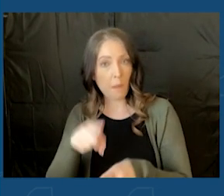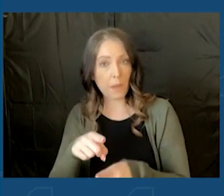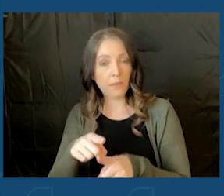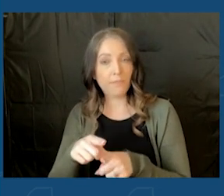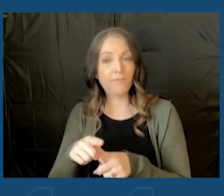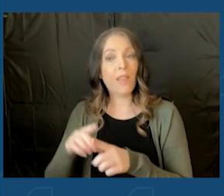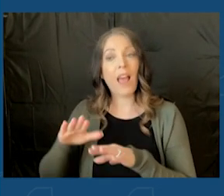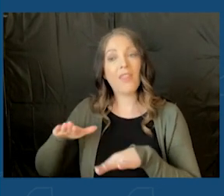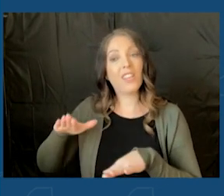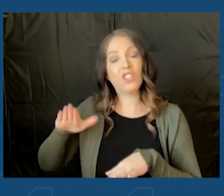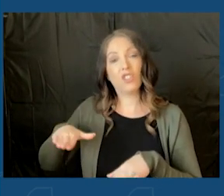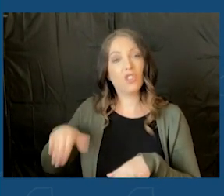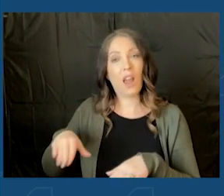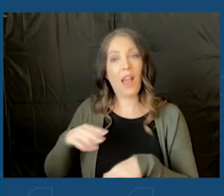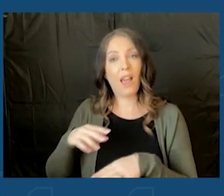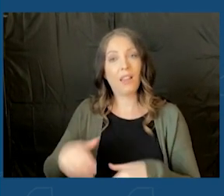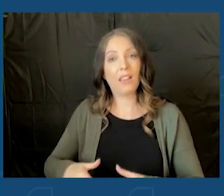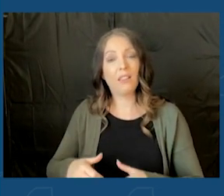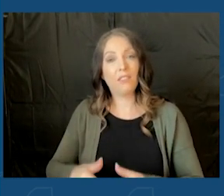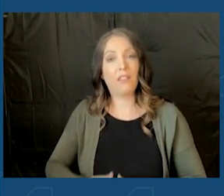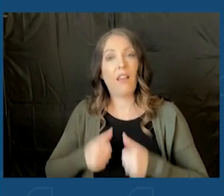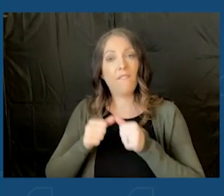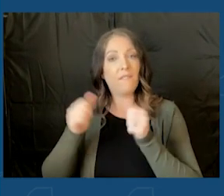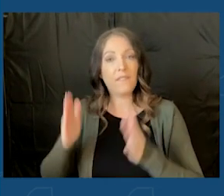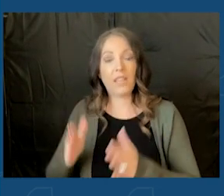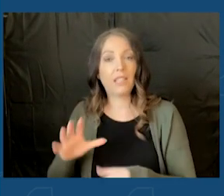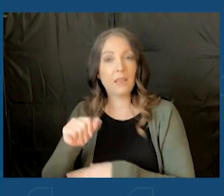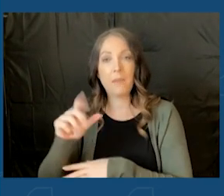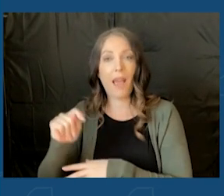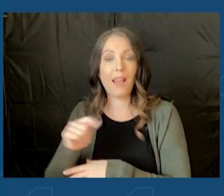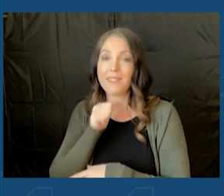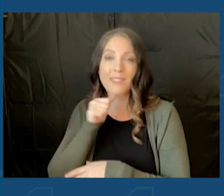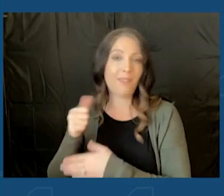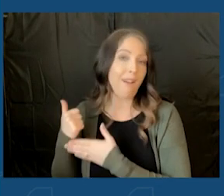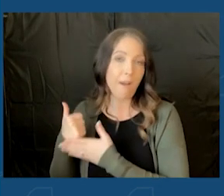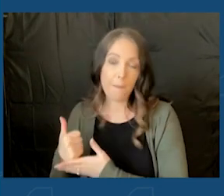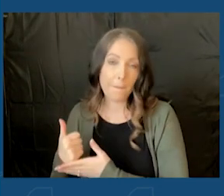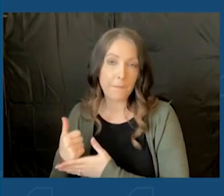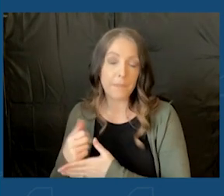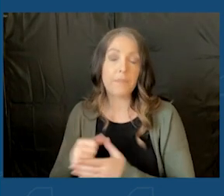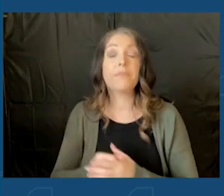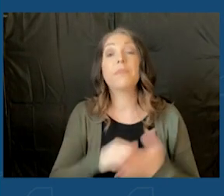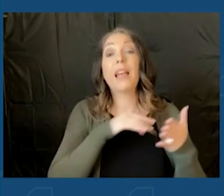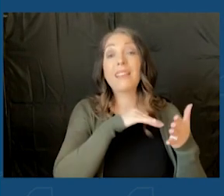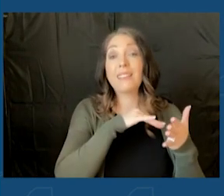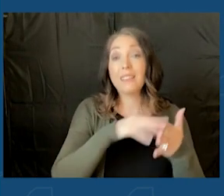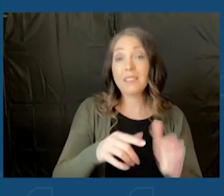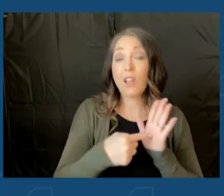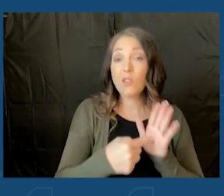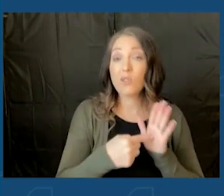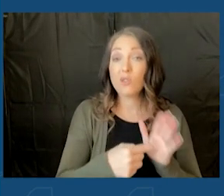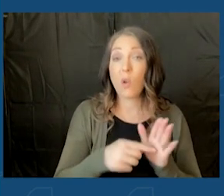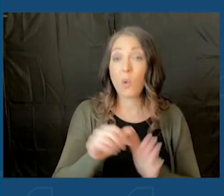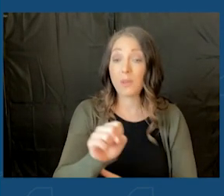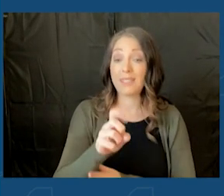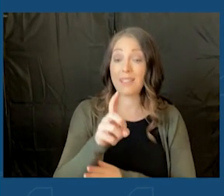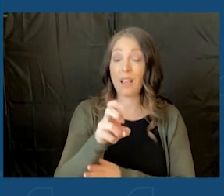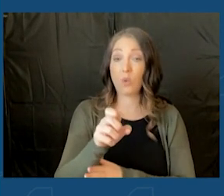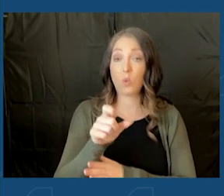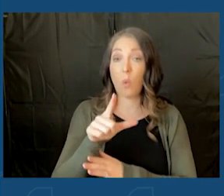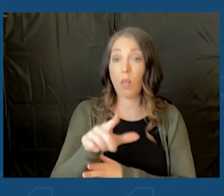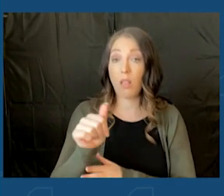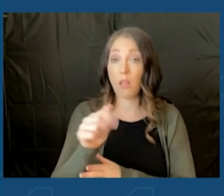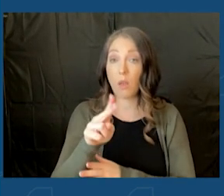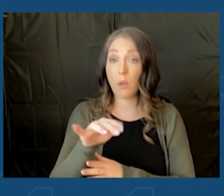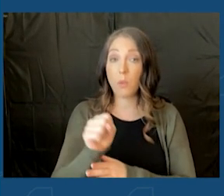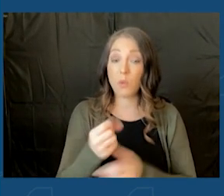in the same situation as a 17-year-old. Studies show that most sexual abuse occurs against victims who are between